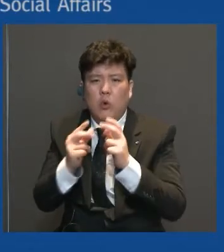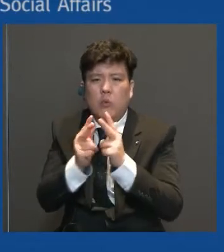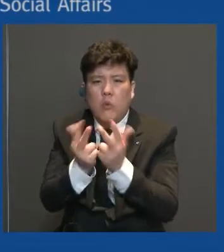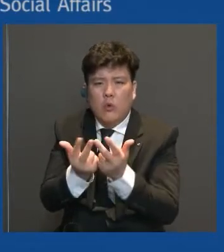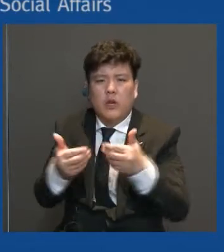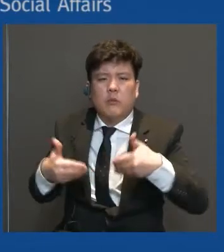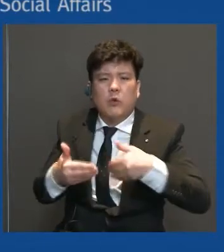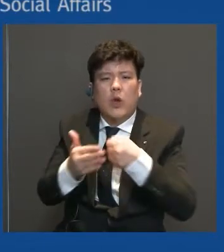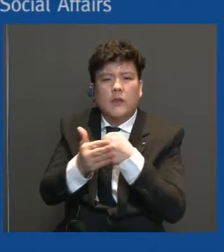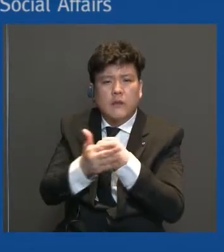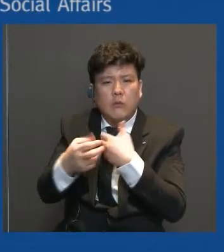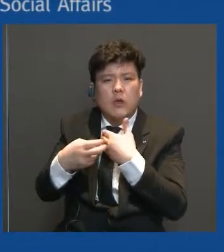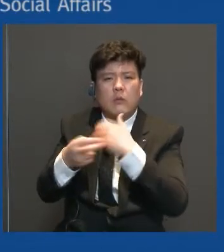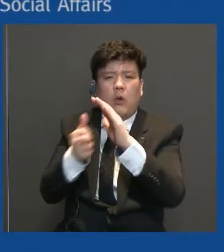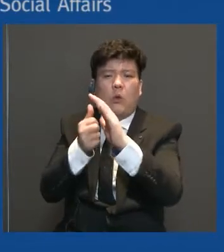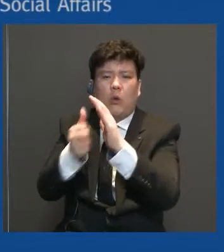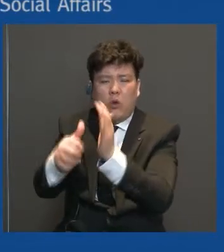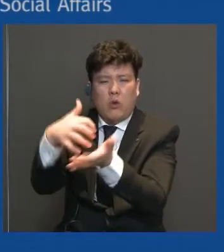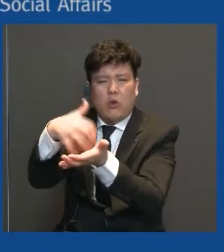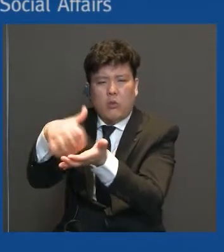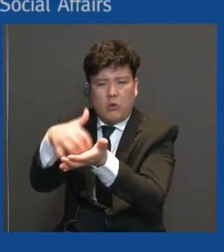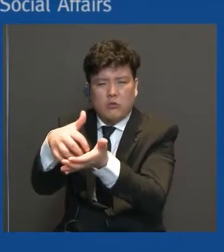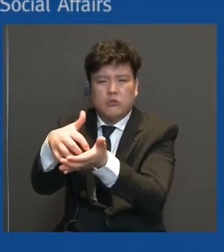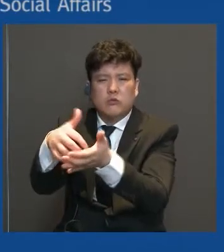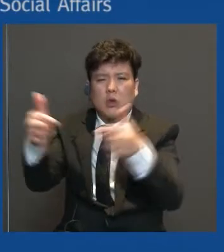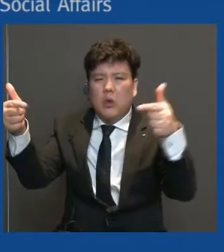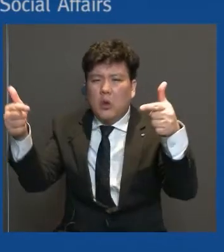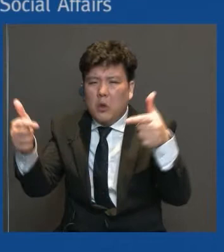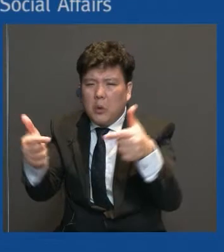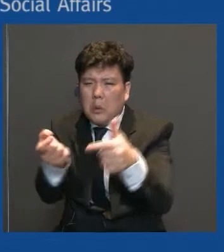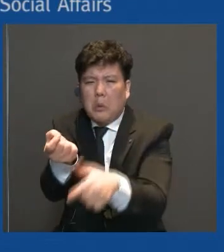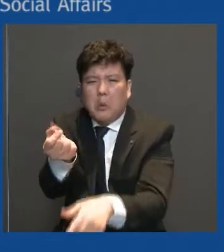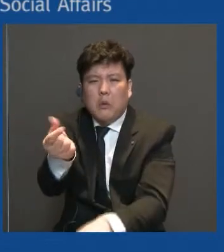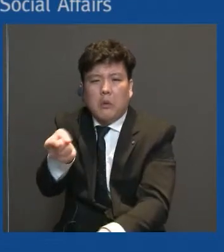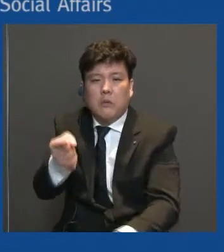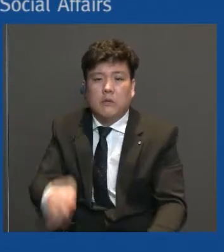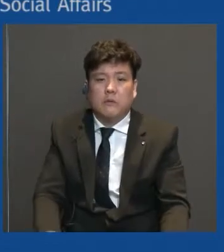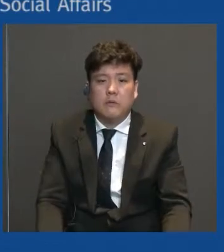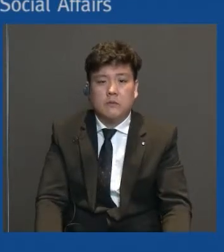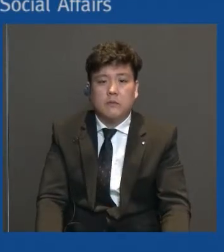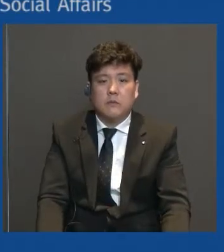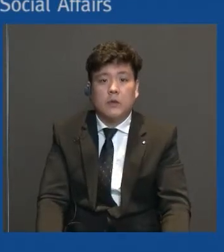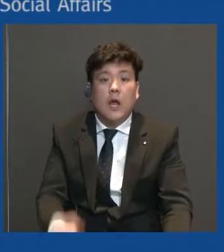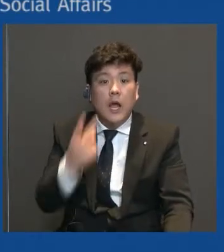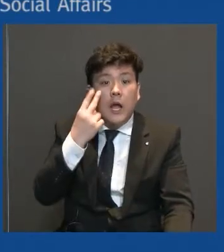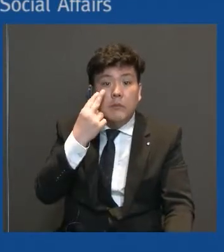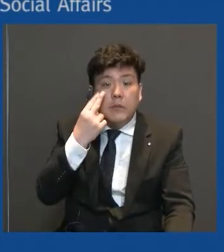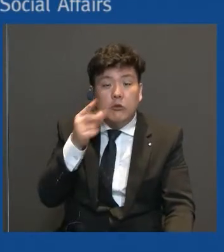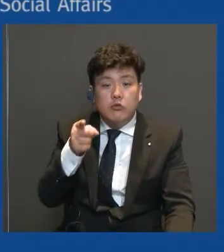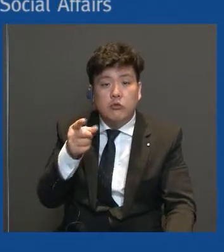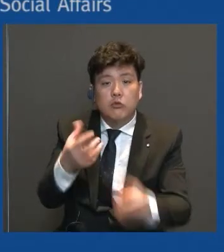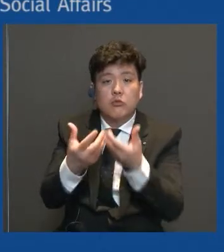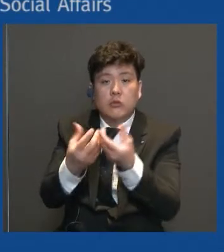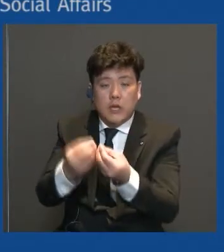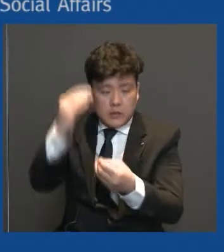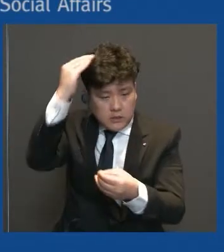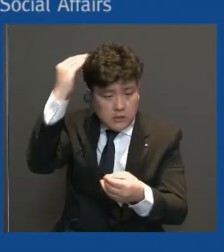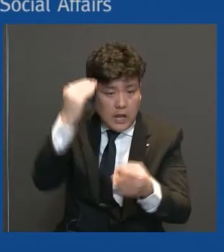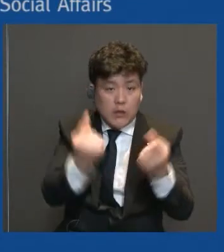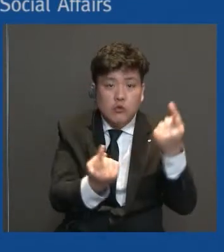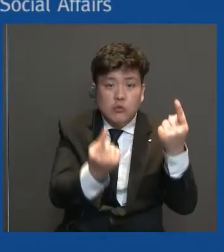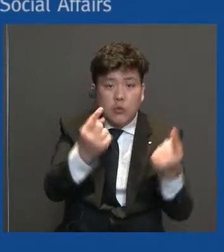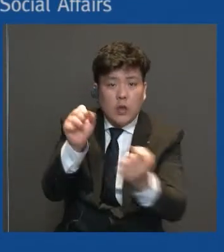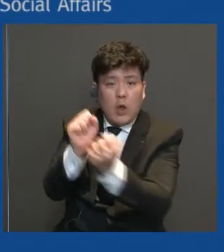cases. In the United States, for example, with much more COVID-19 cases than Korea and no universal